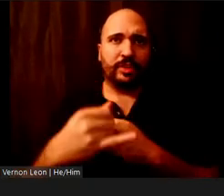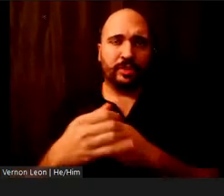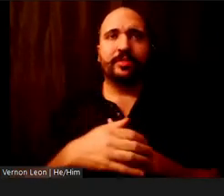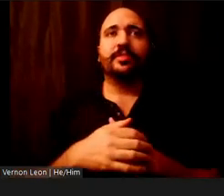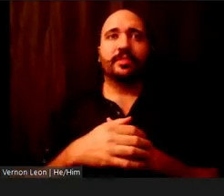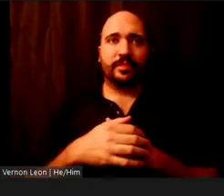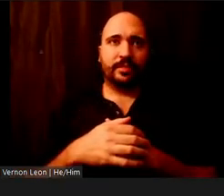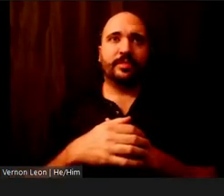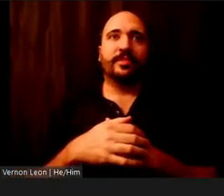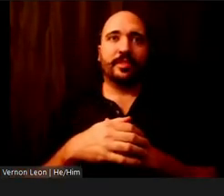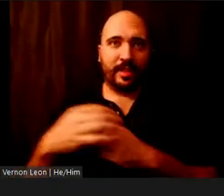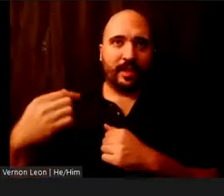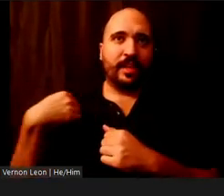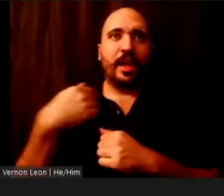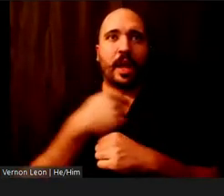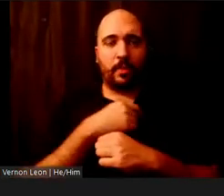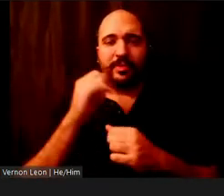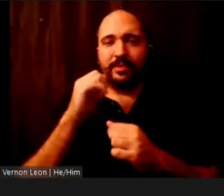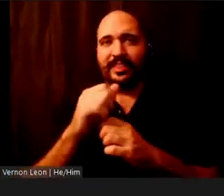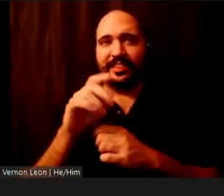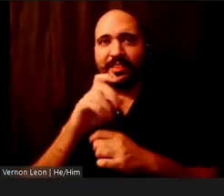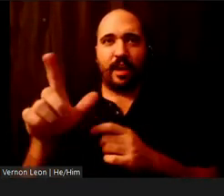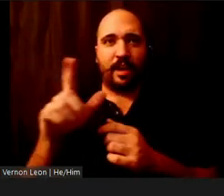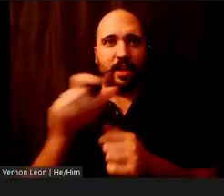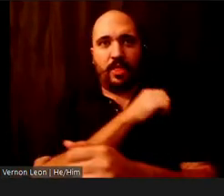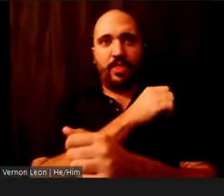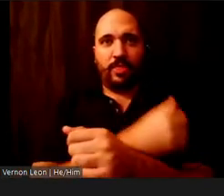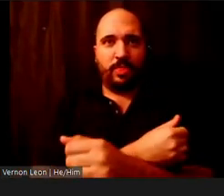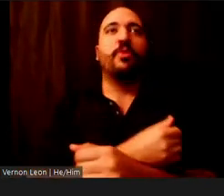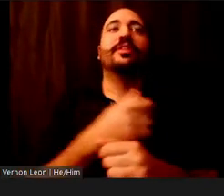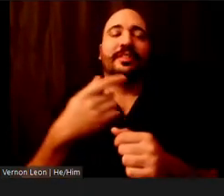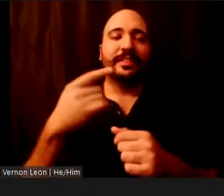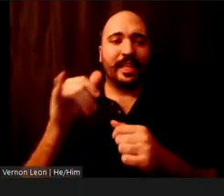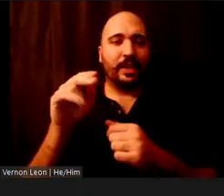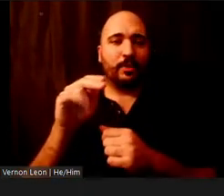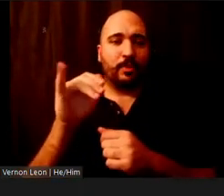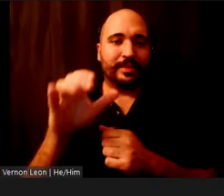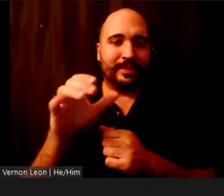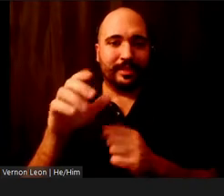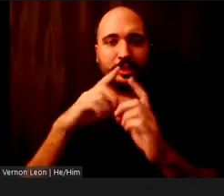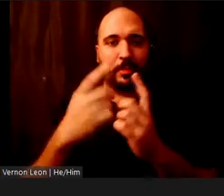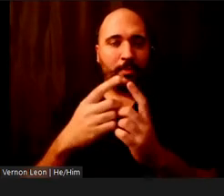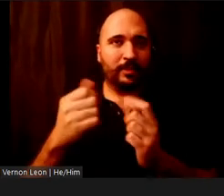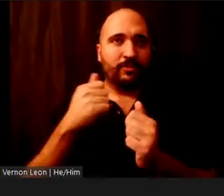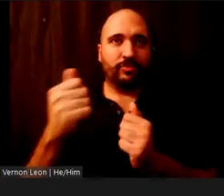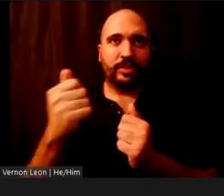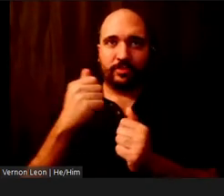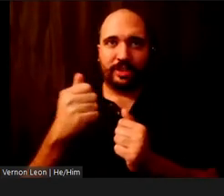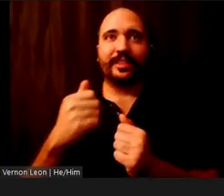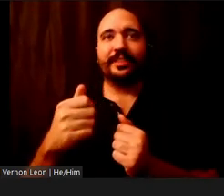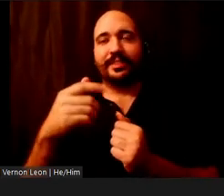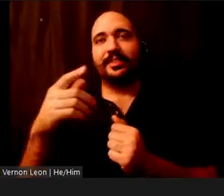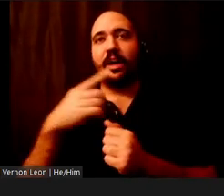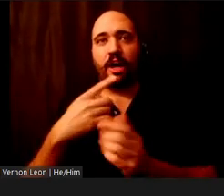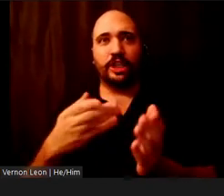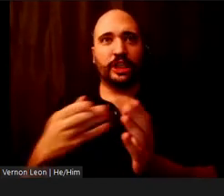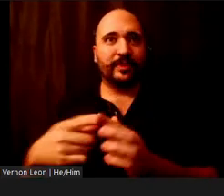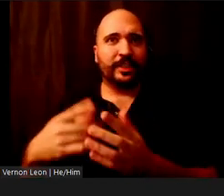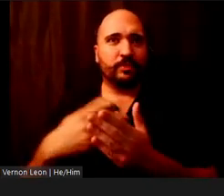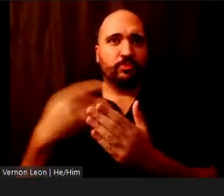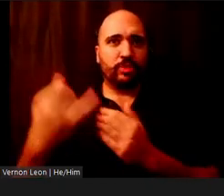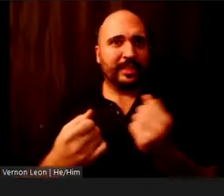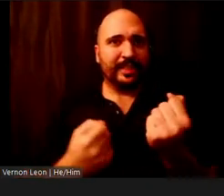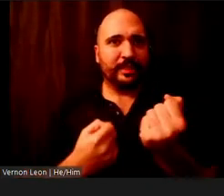Triborough Bridge and Tunnel Authority, the New York State Department of Transportation, and the New York City Department of Transportation are serving as project sponsors.